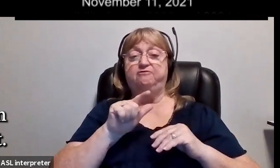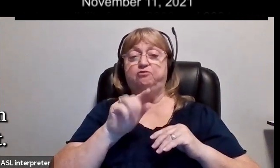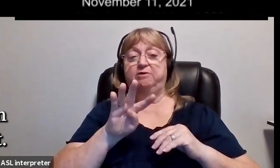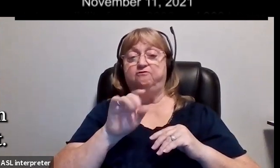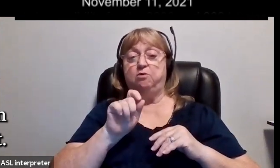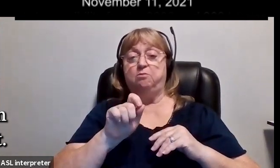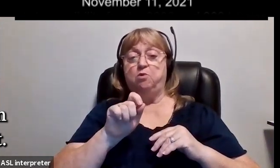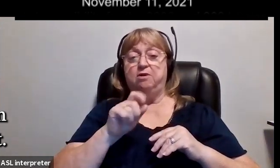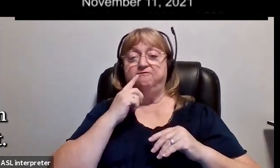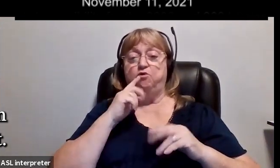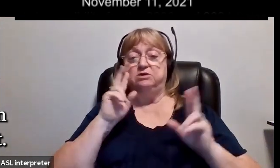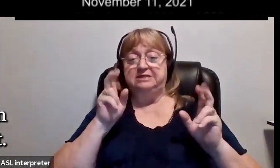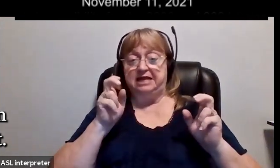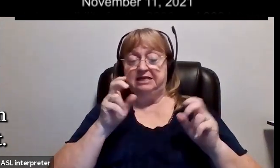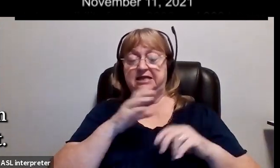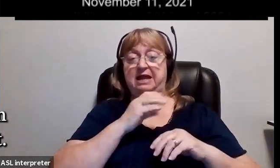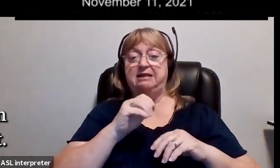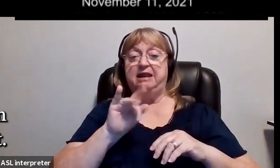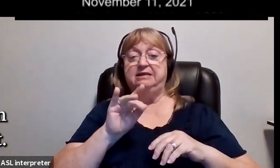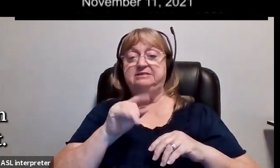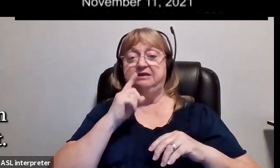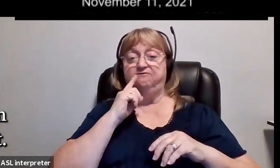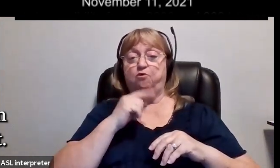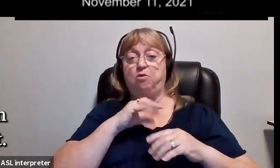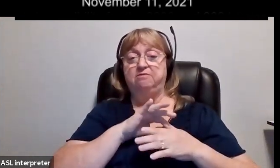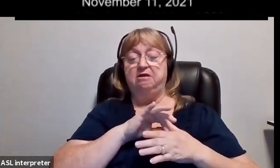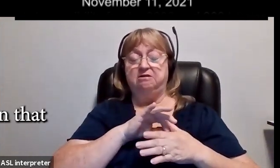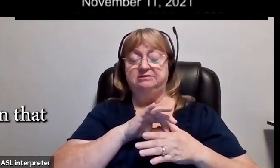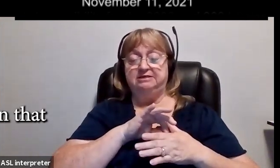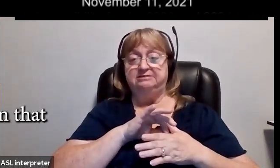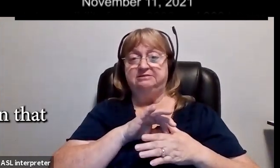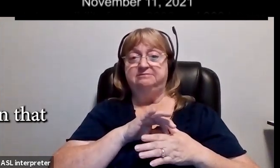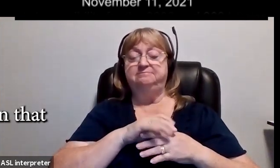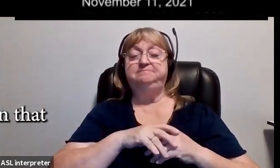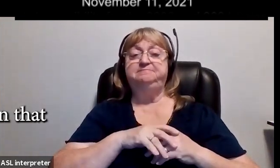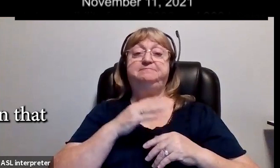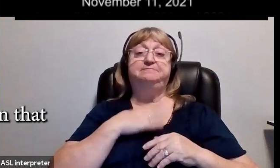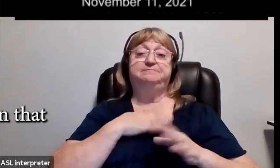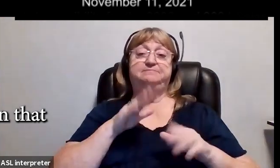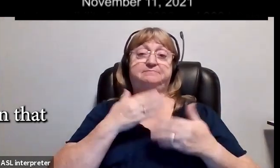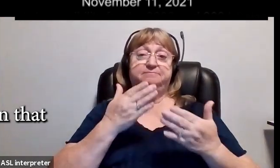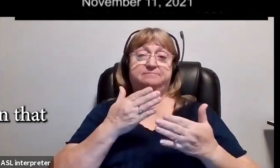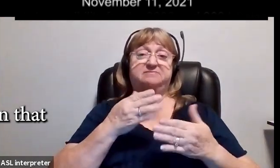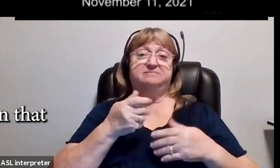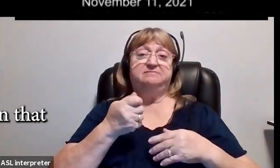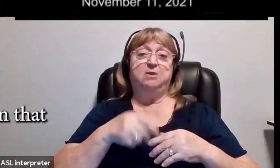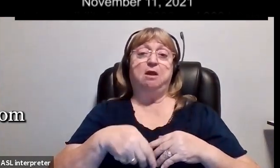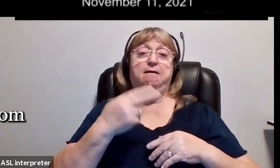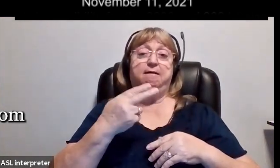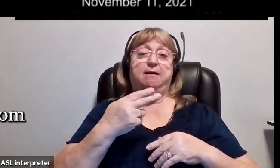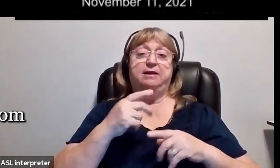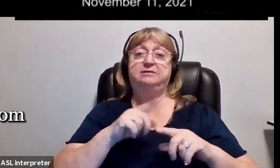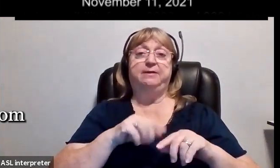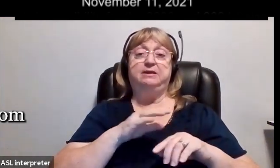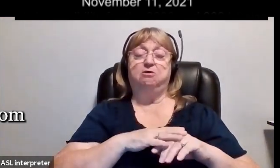the titles minimum and 18 minimum for the content. And I would suggest going higher than that, depending on